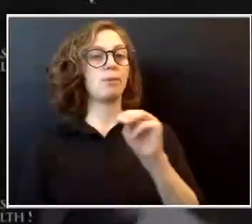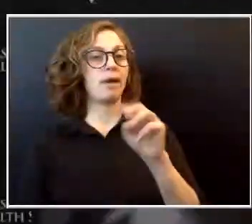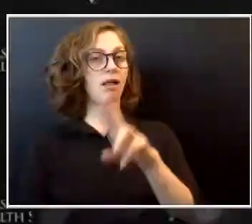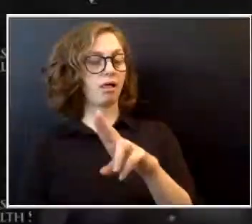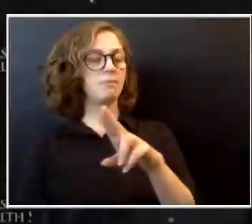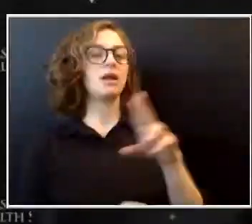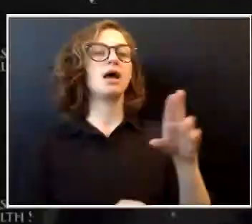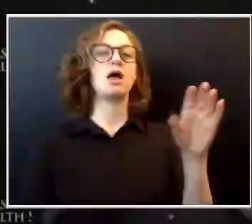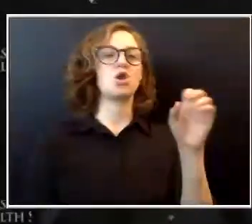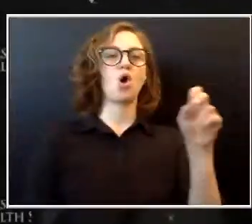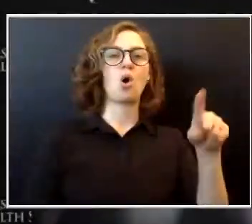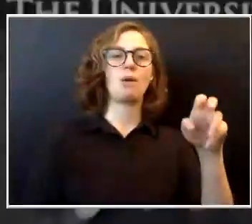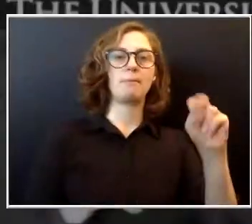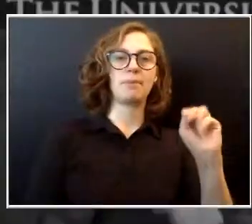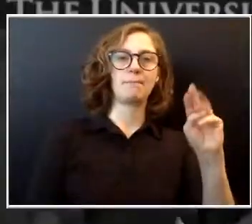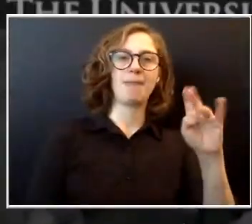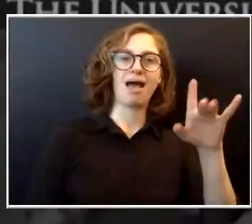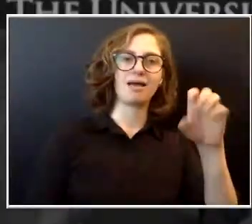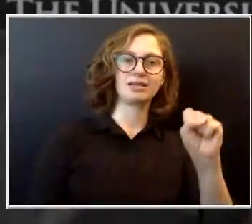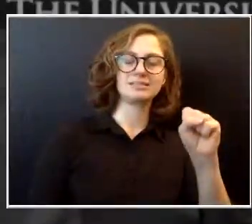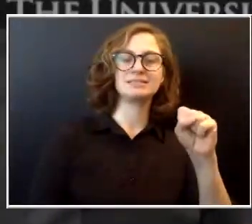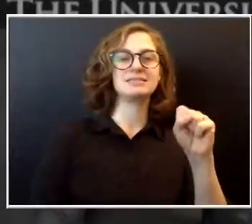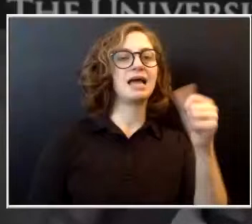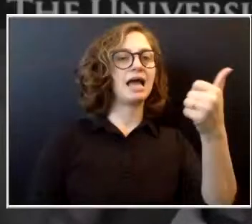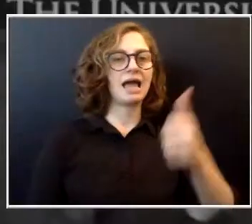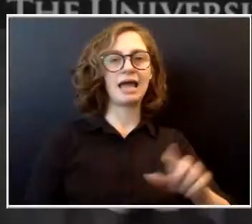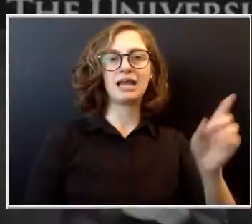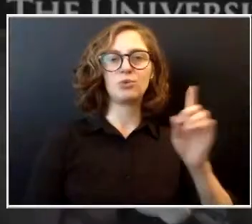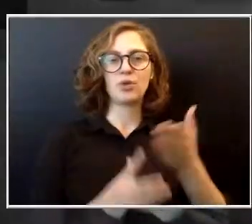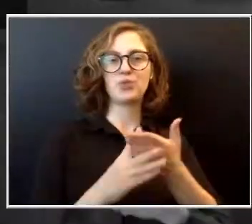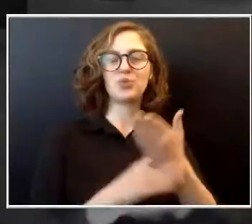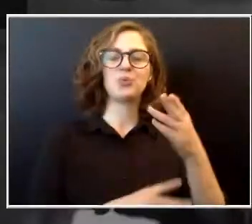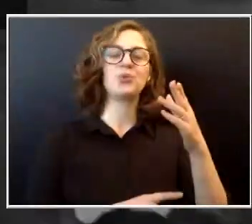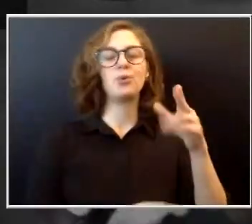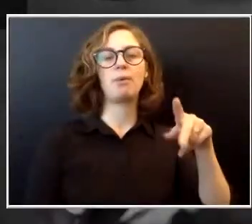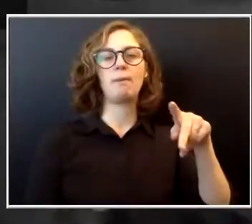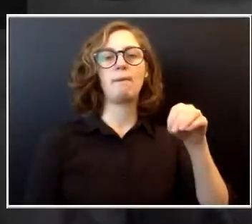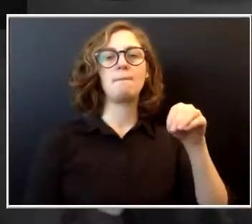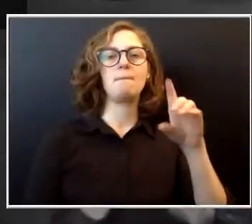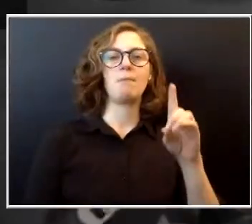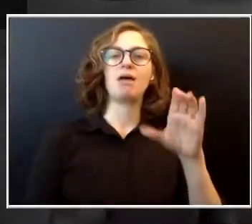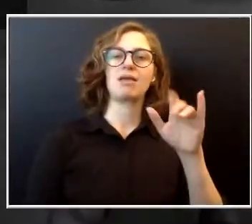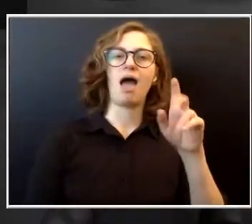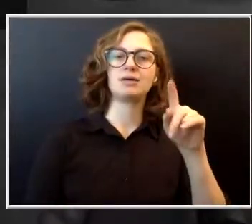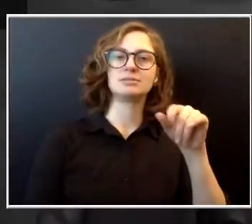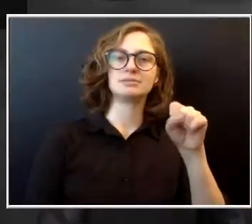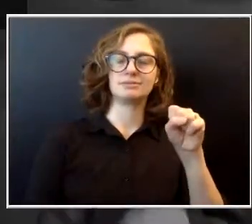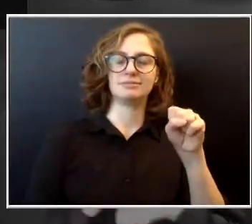Mics with Dr. Stites podcasts. Now, everywhere podcasts are available.